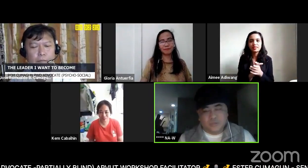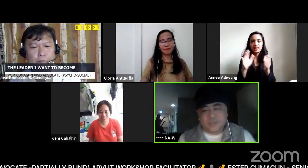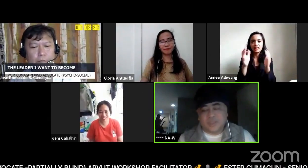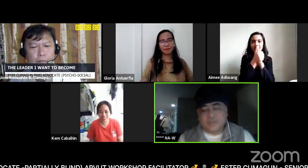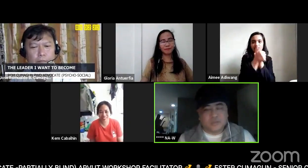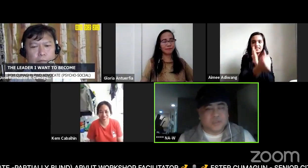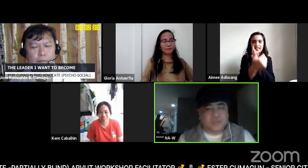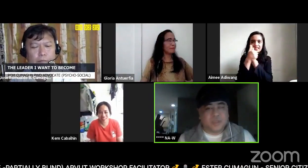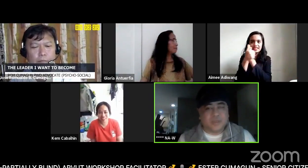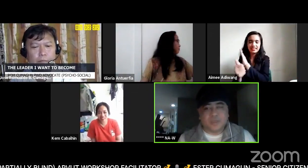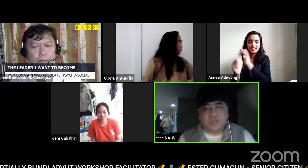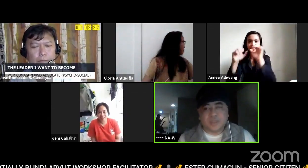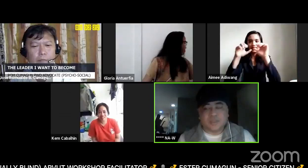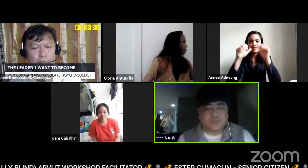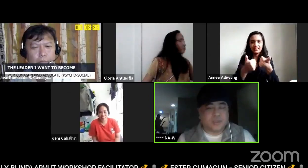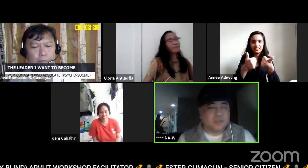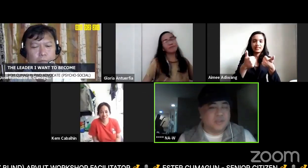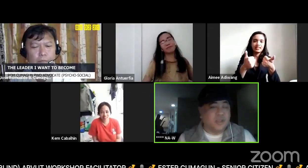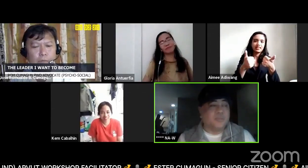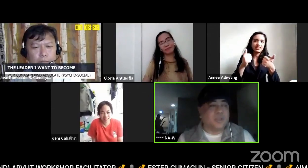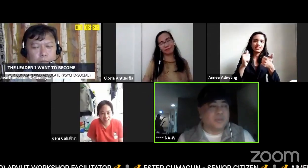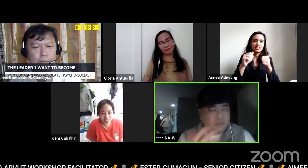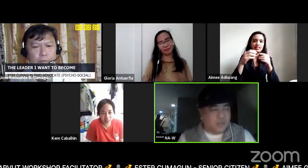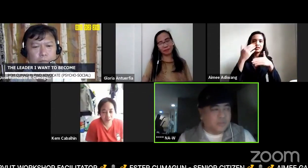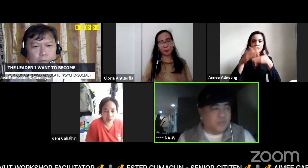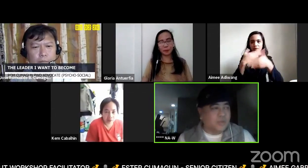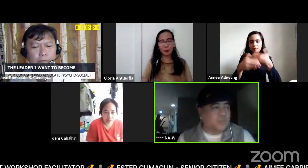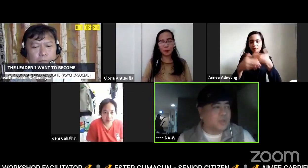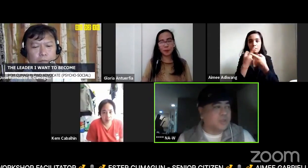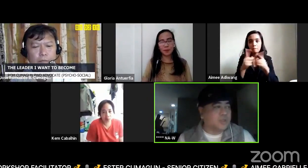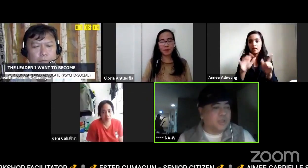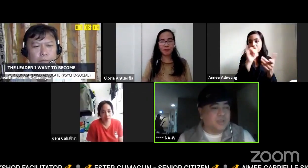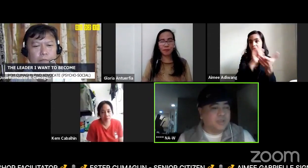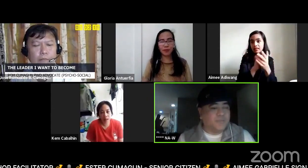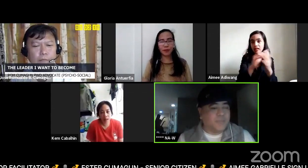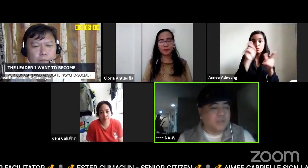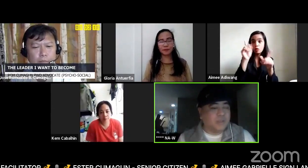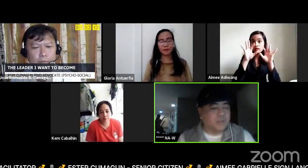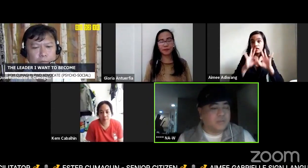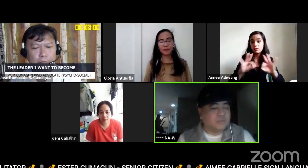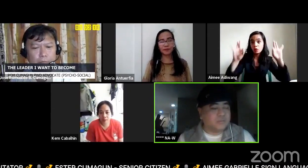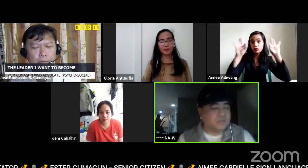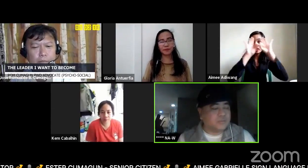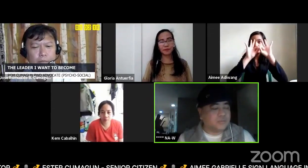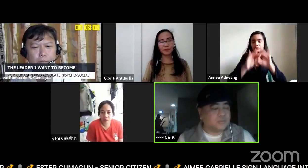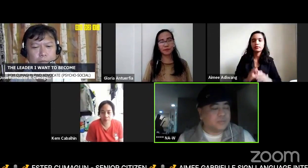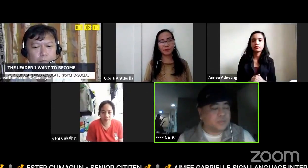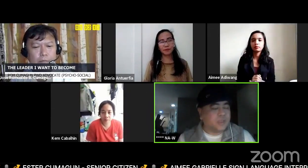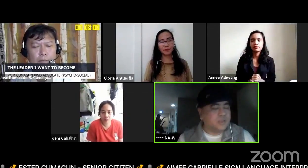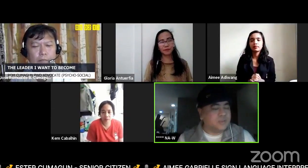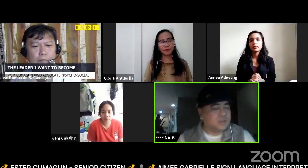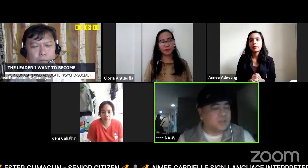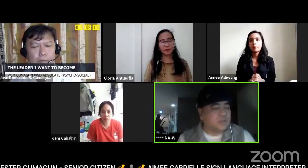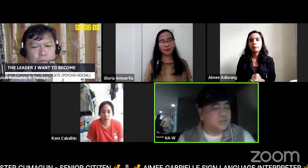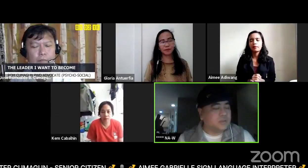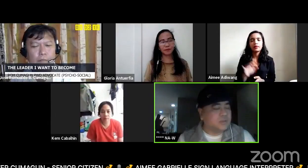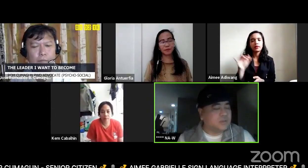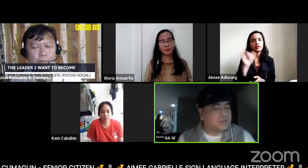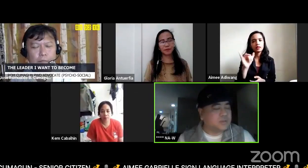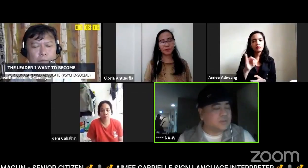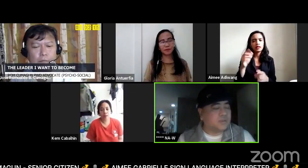skills, tools, those can be learned, mga techniques. Okay? But more importantly, I